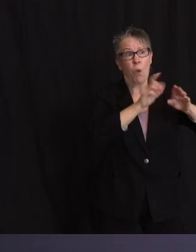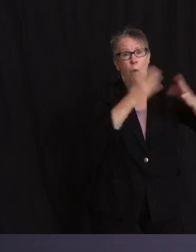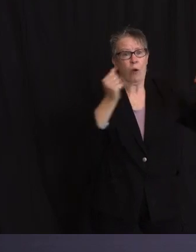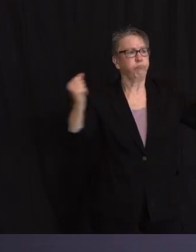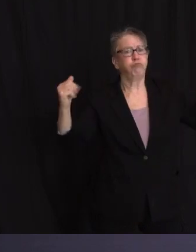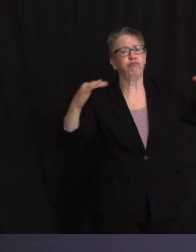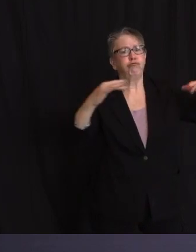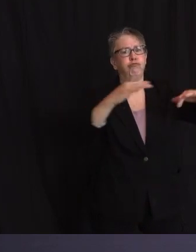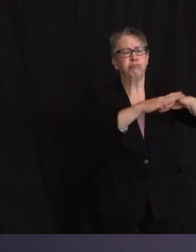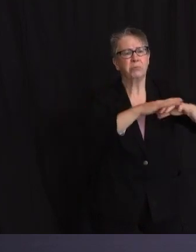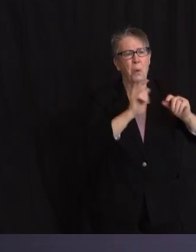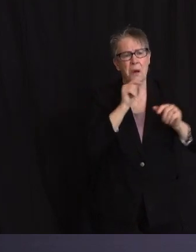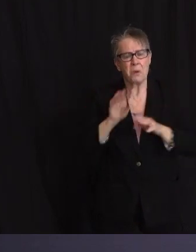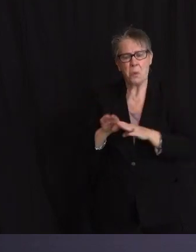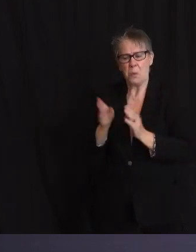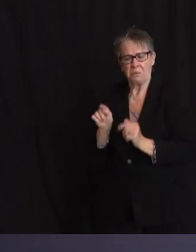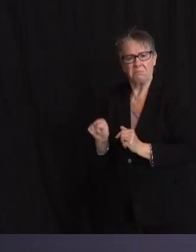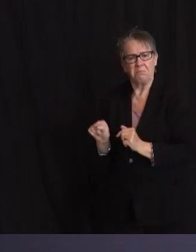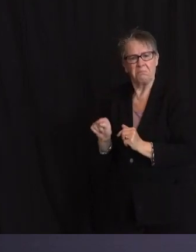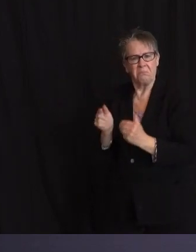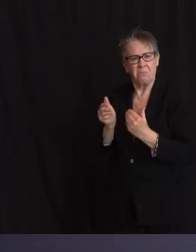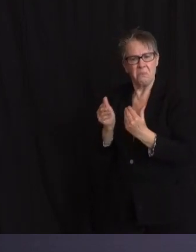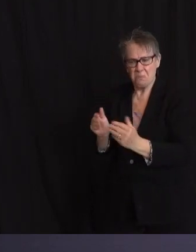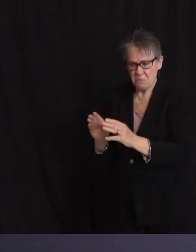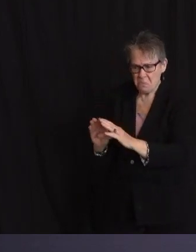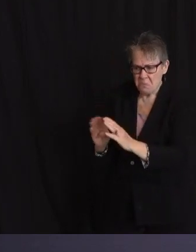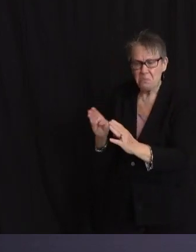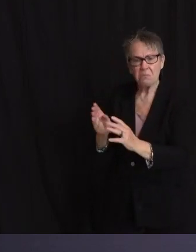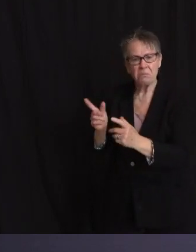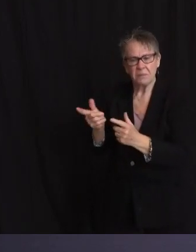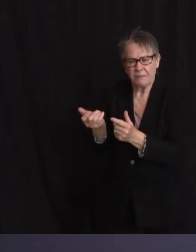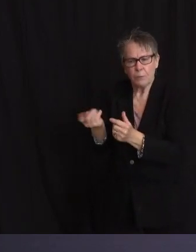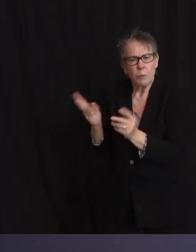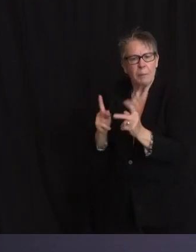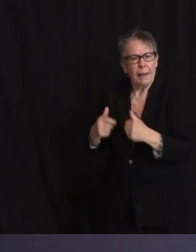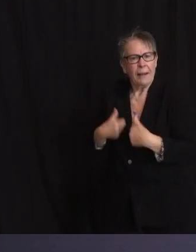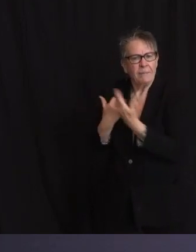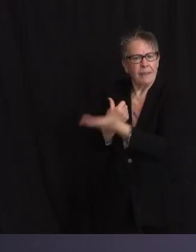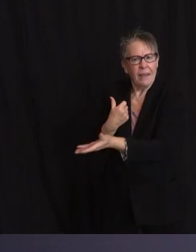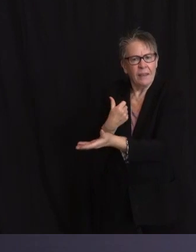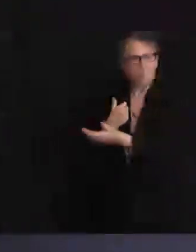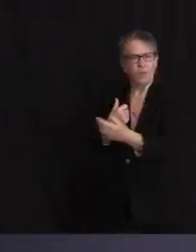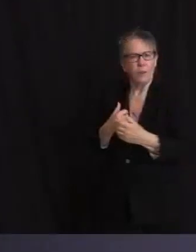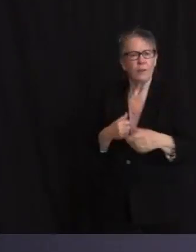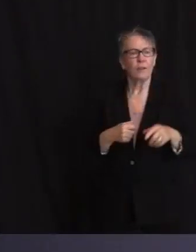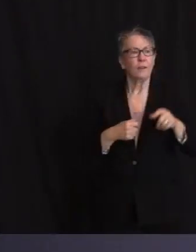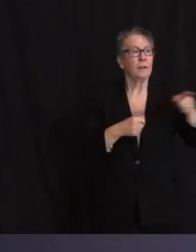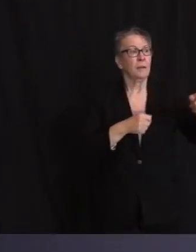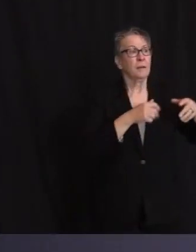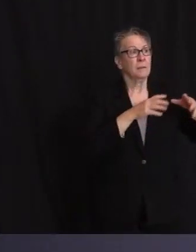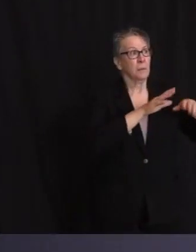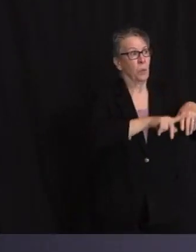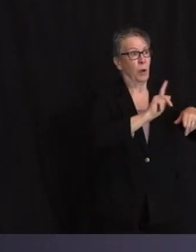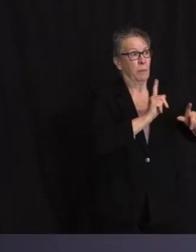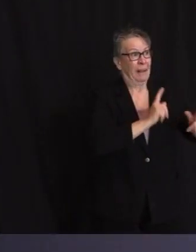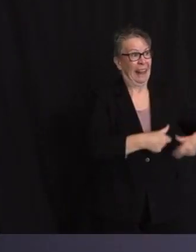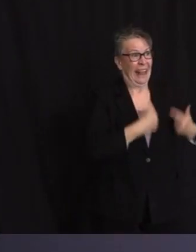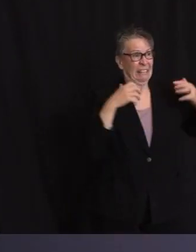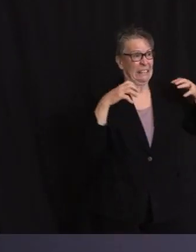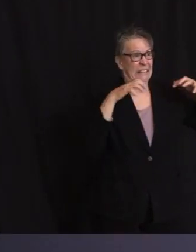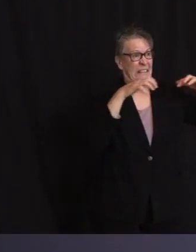right? Not at this point, no. Yeah, not at this point. And the answer is, and I don't mean this from a